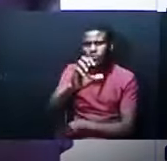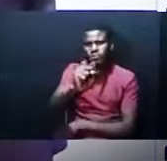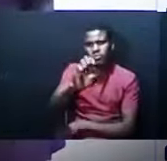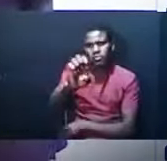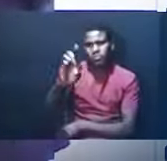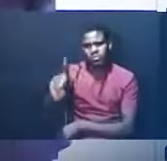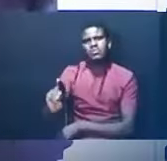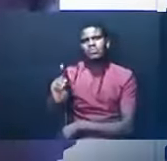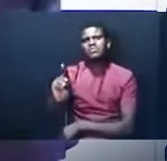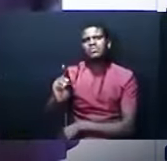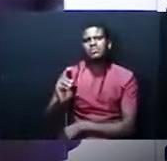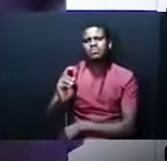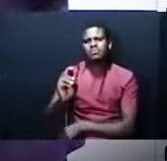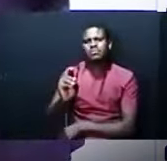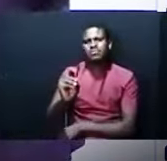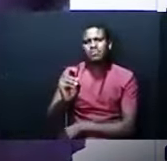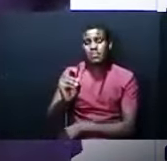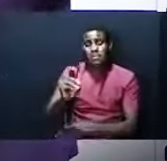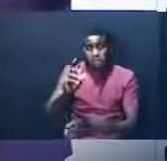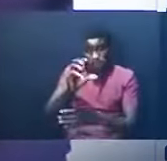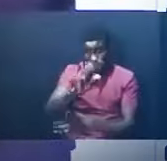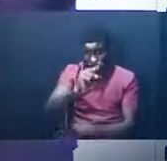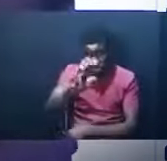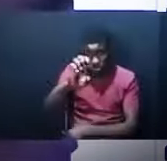given to the seed planted.